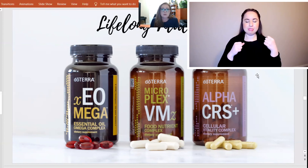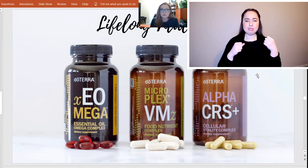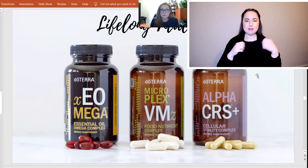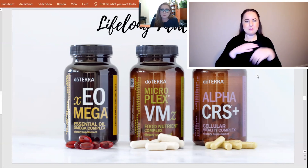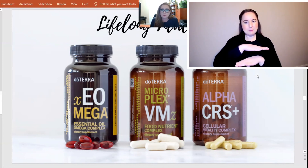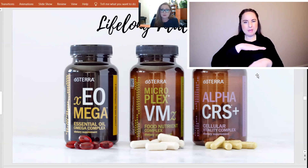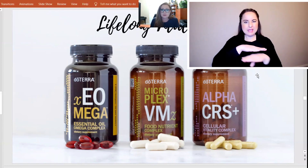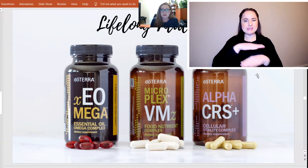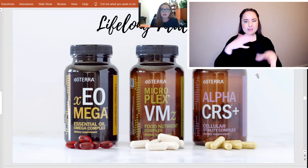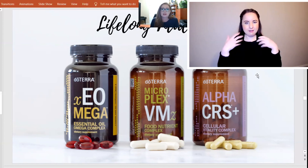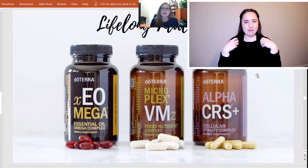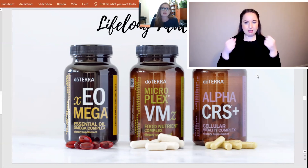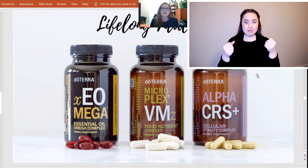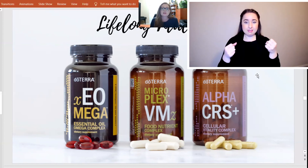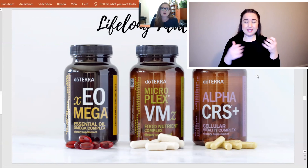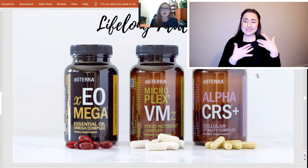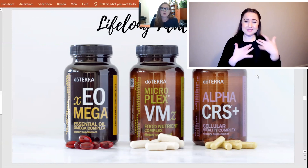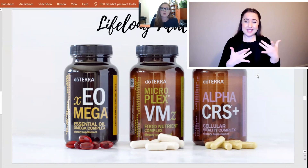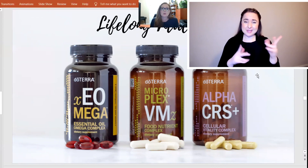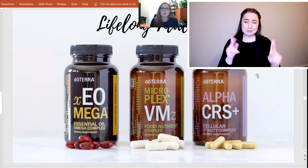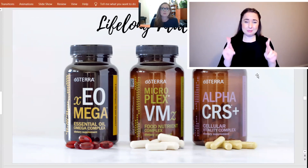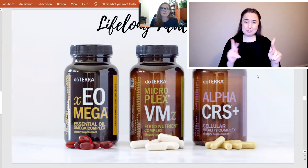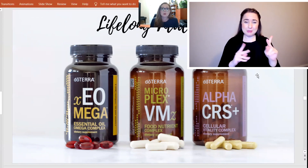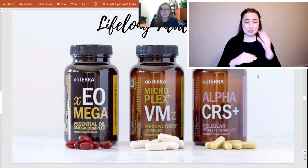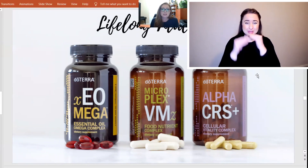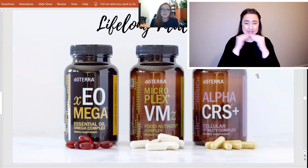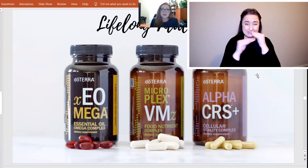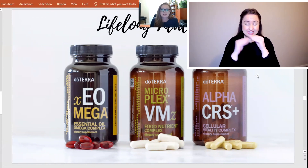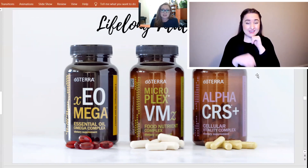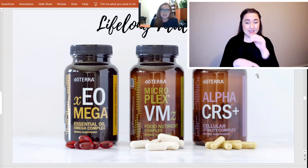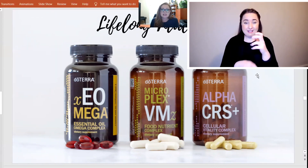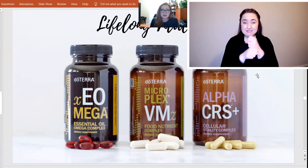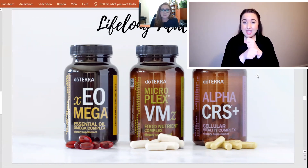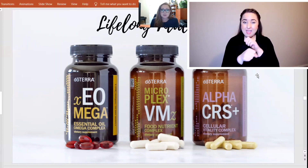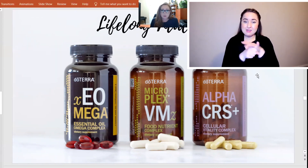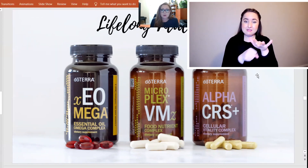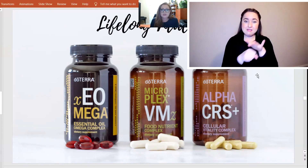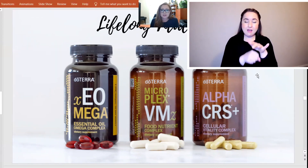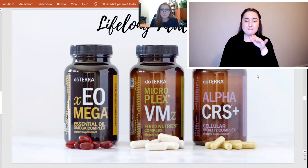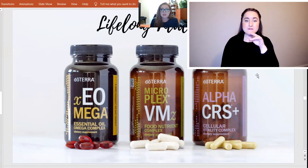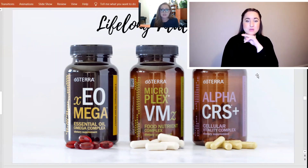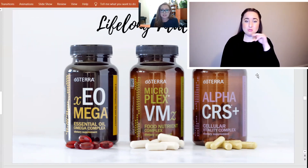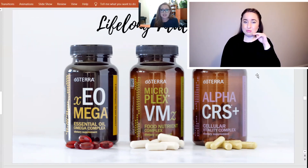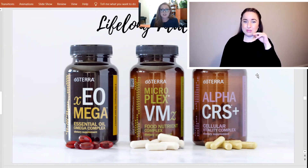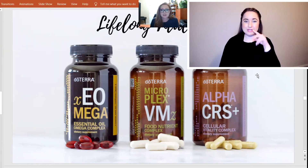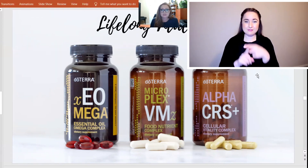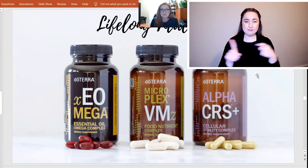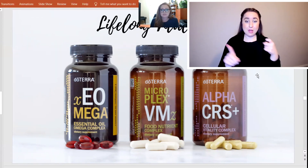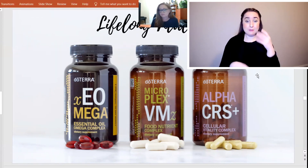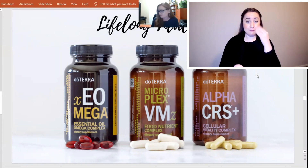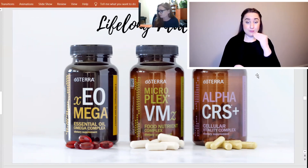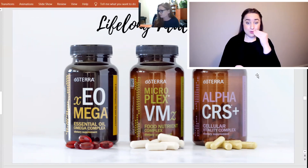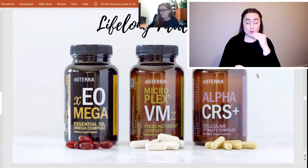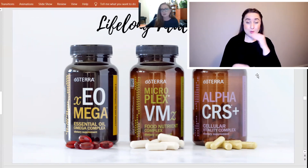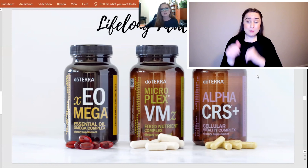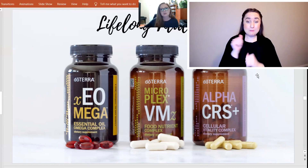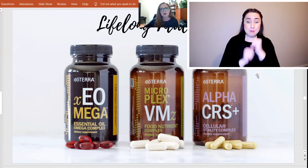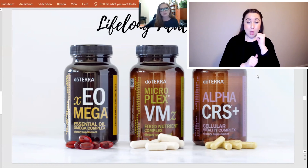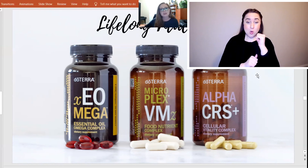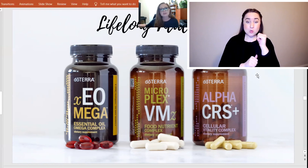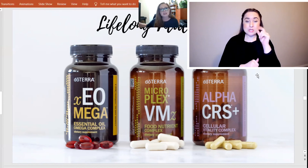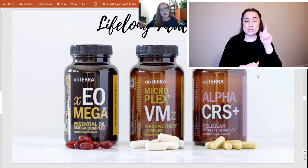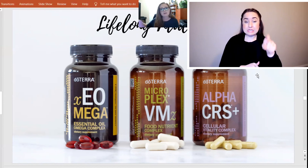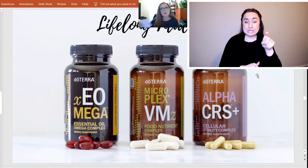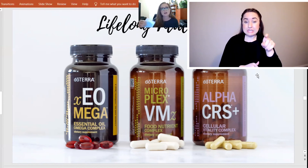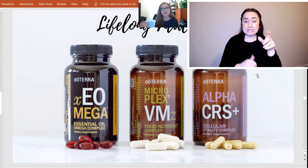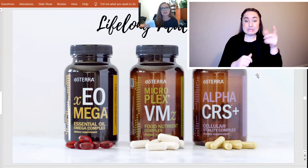out of our food. So most of us need some sort of supplementation. So